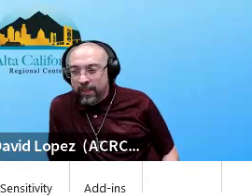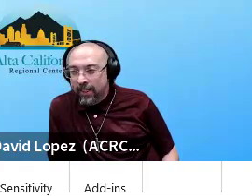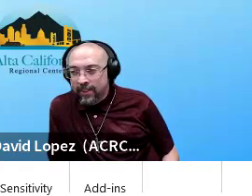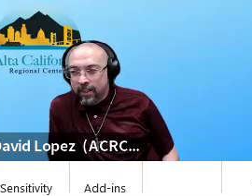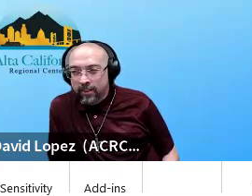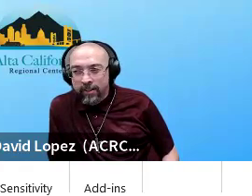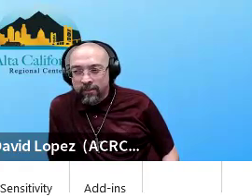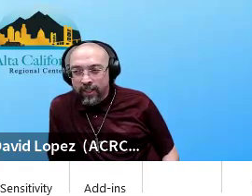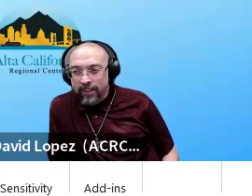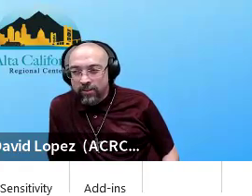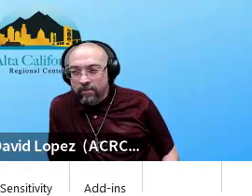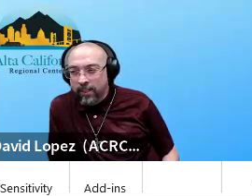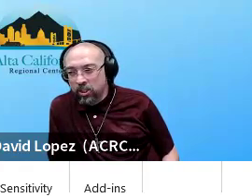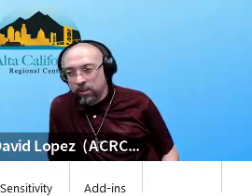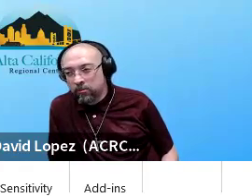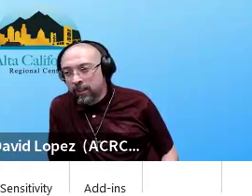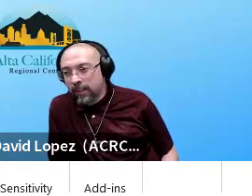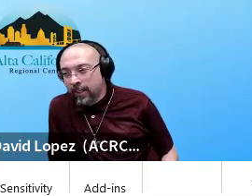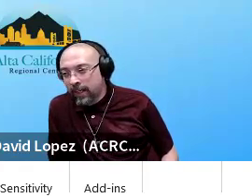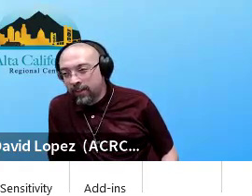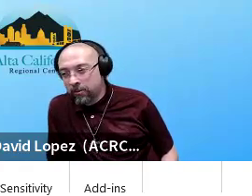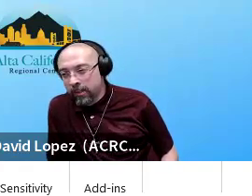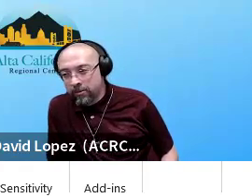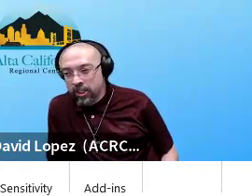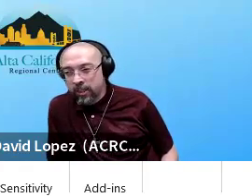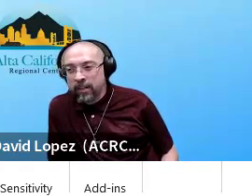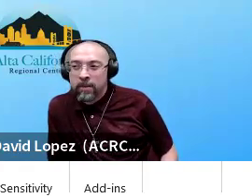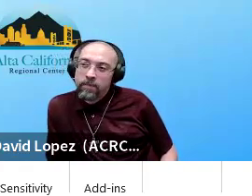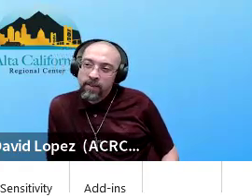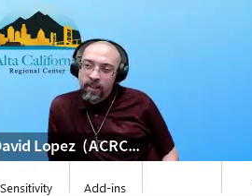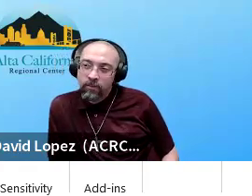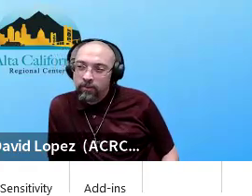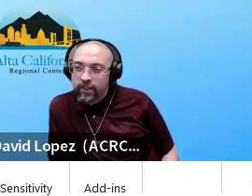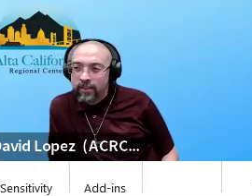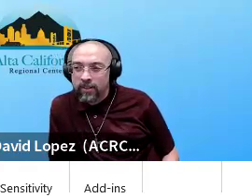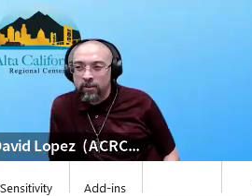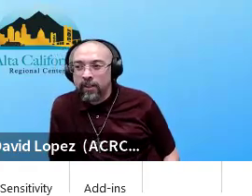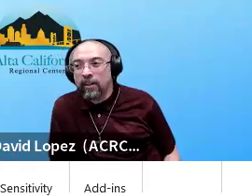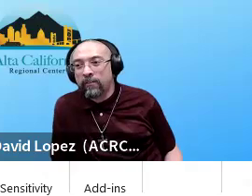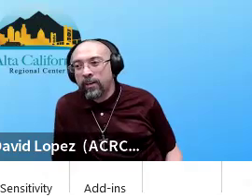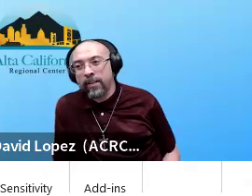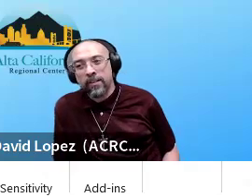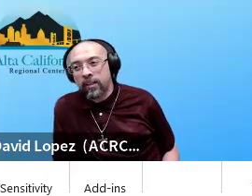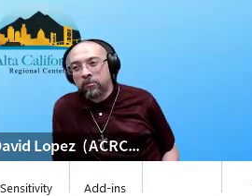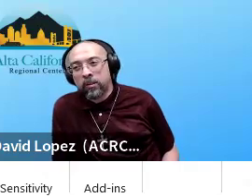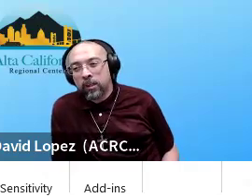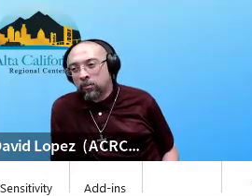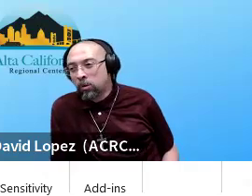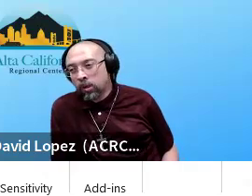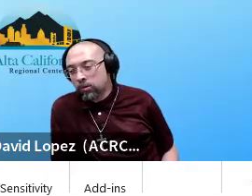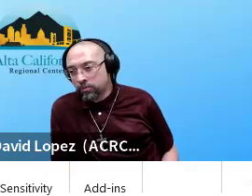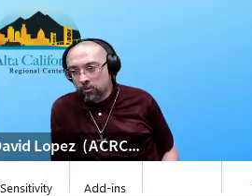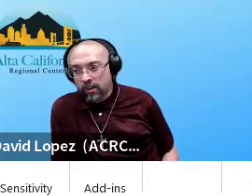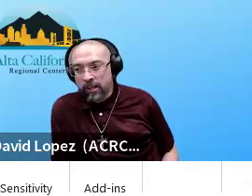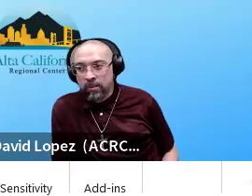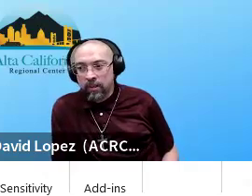My team, I like to conquer and divide, so it might just be one client advocate working with Sharon. It might be several of us, so it all varies.